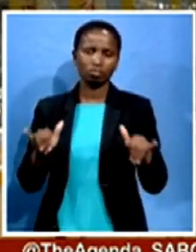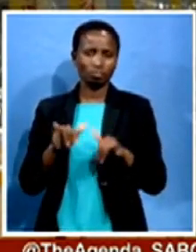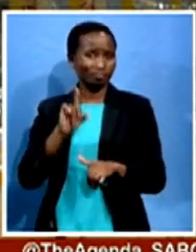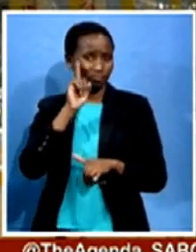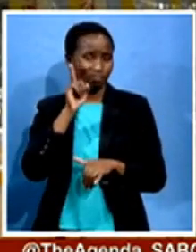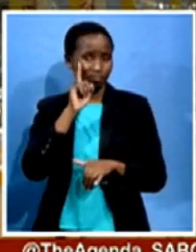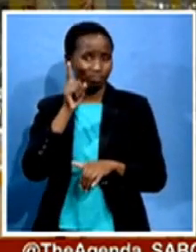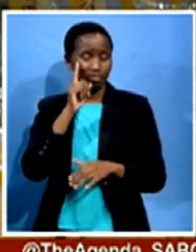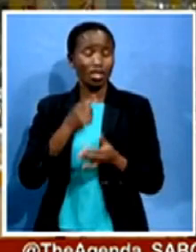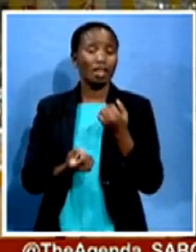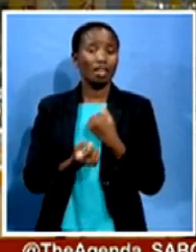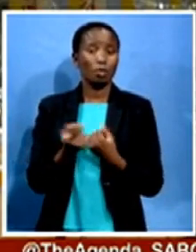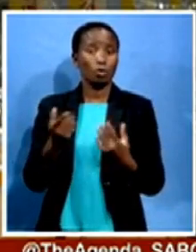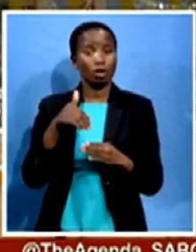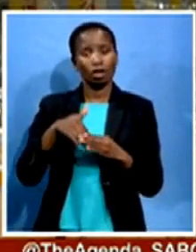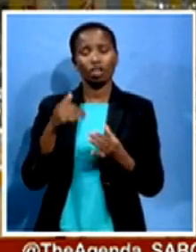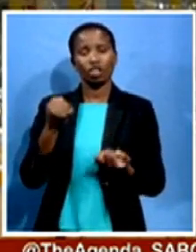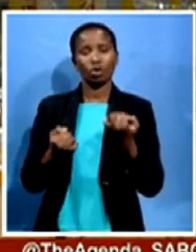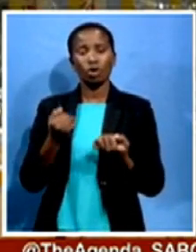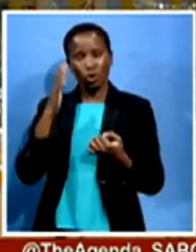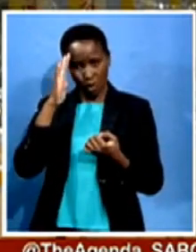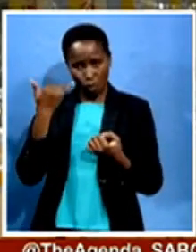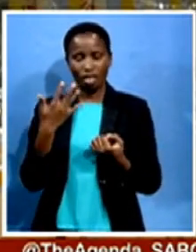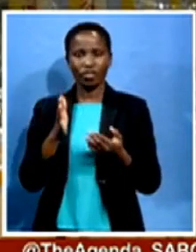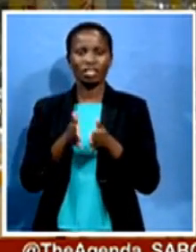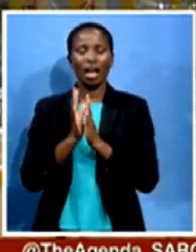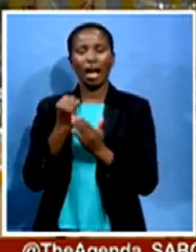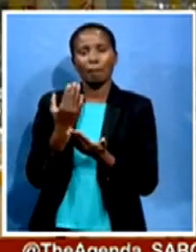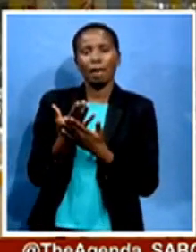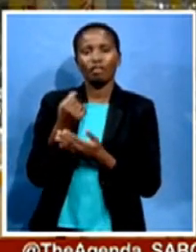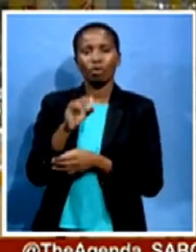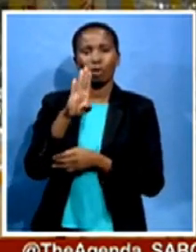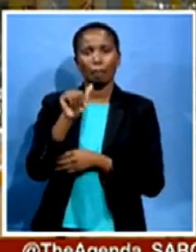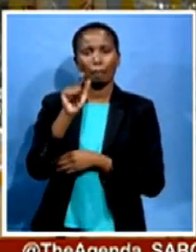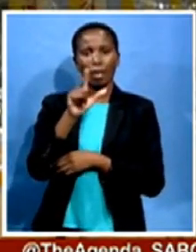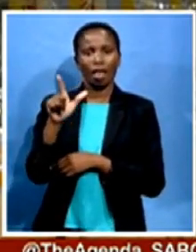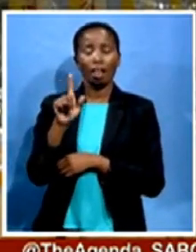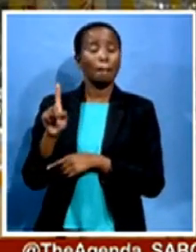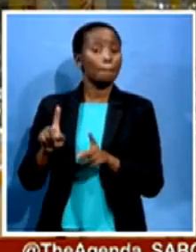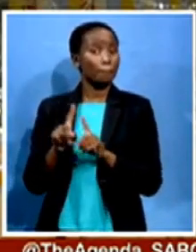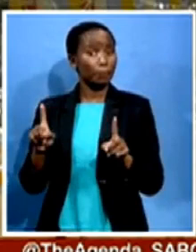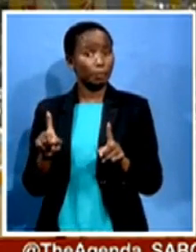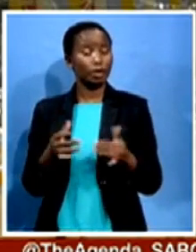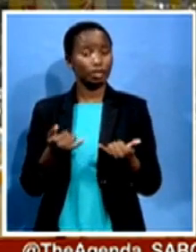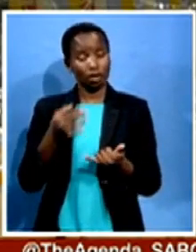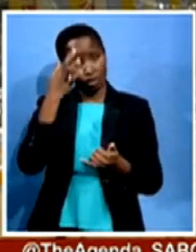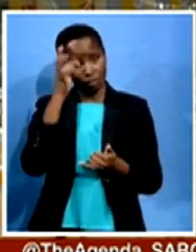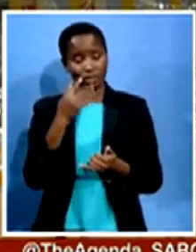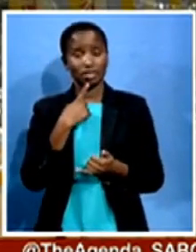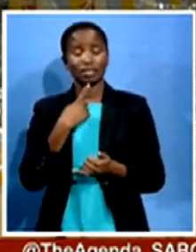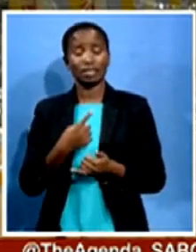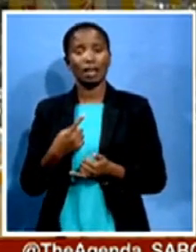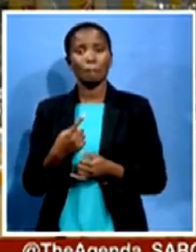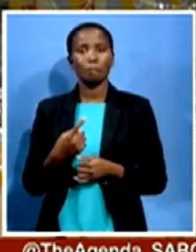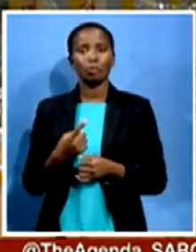for bail, and they want to apply for bail, but also the state has been saying that they are going to oppose bail because the safety